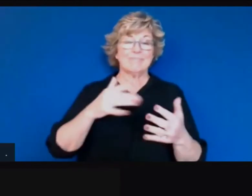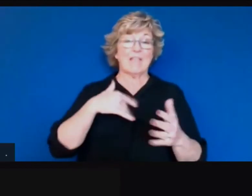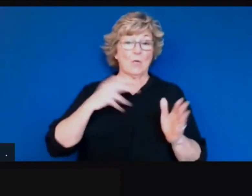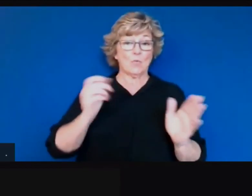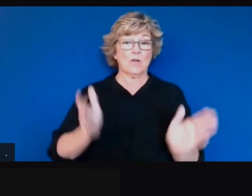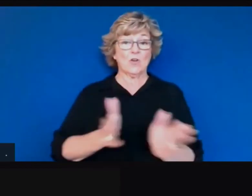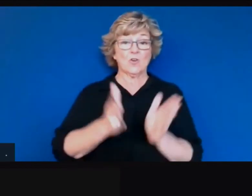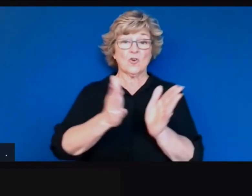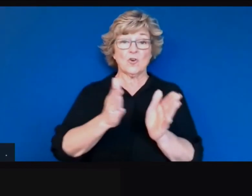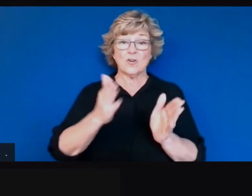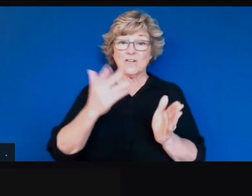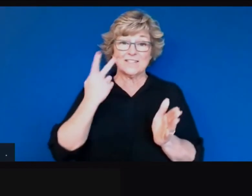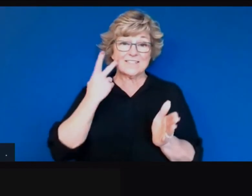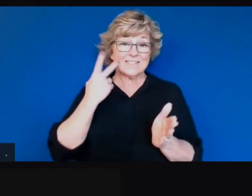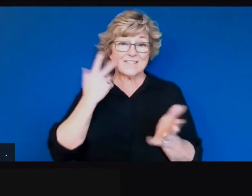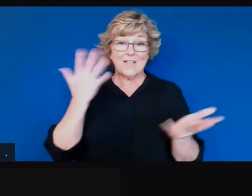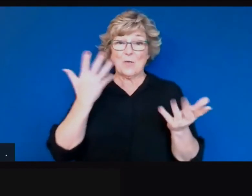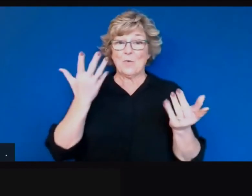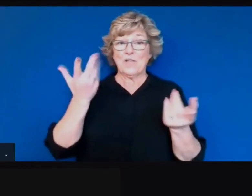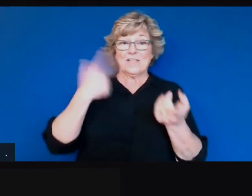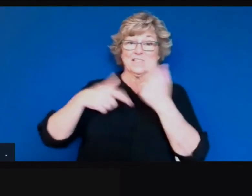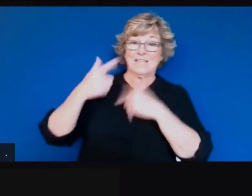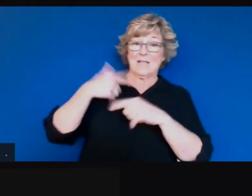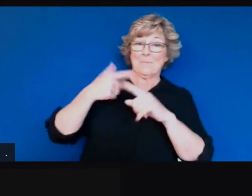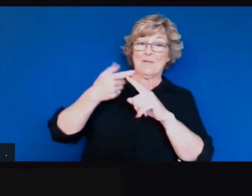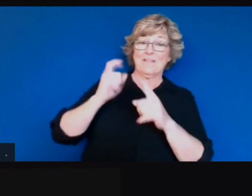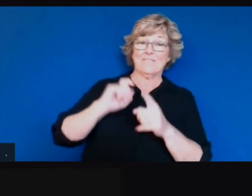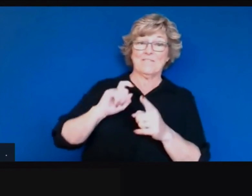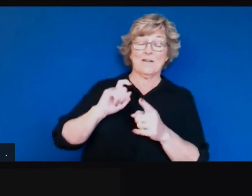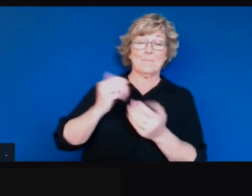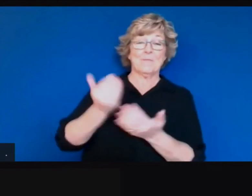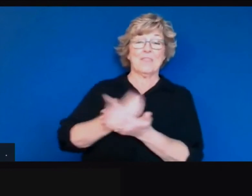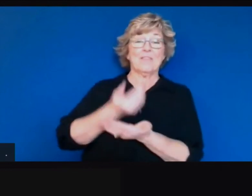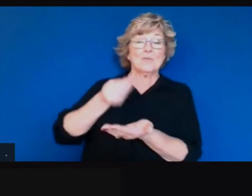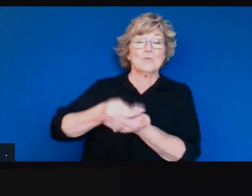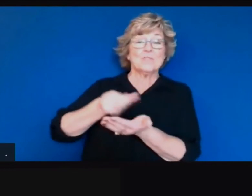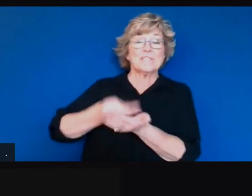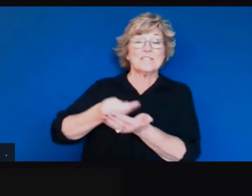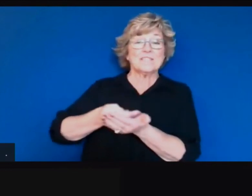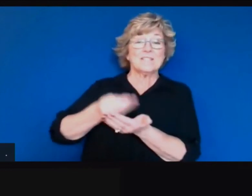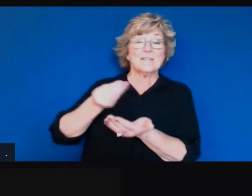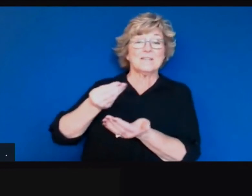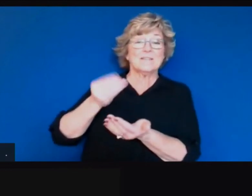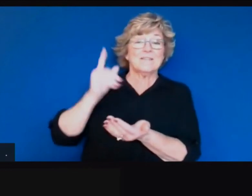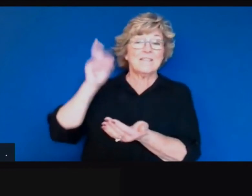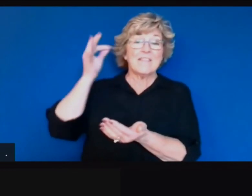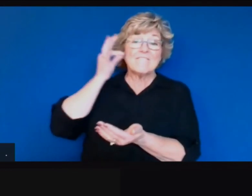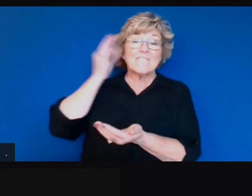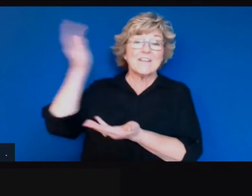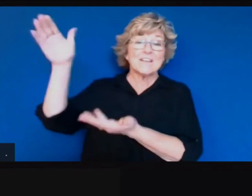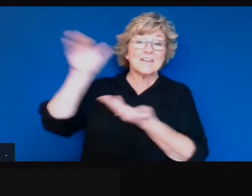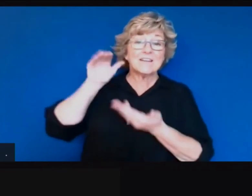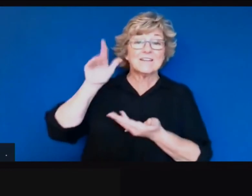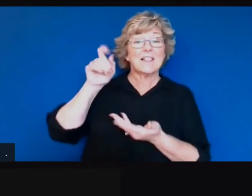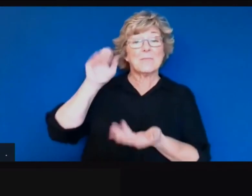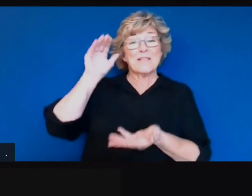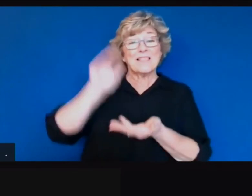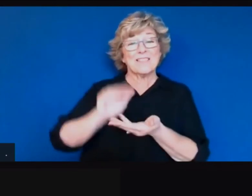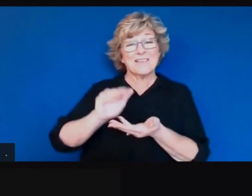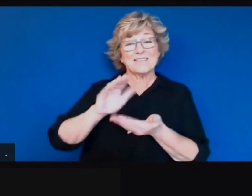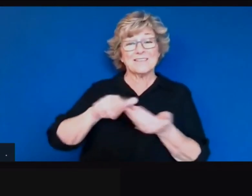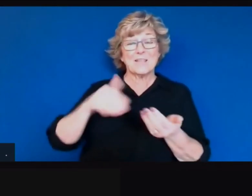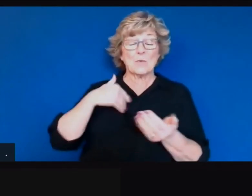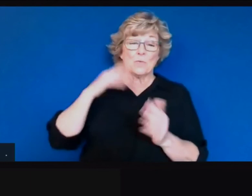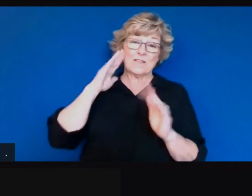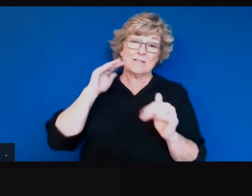to see what is coming from the new stimulus. And while it's lower number than we had hoped for, it